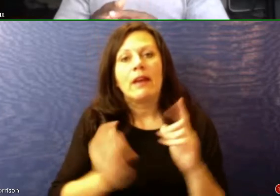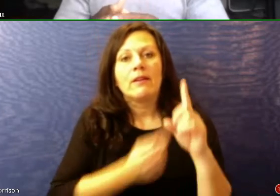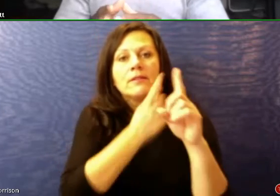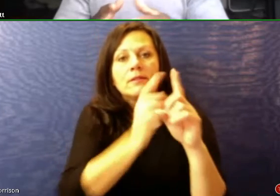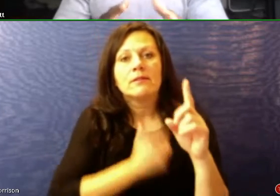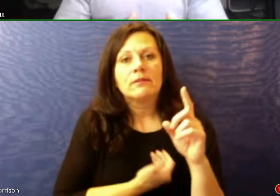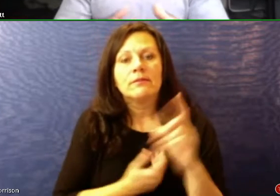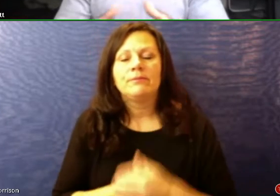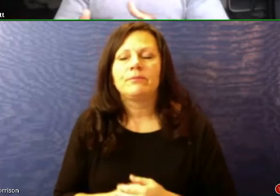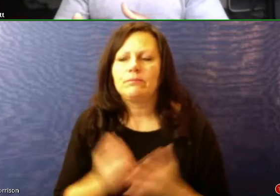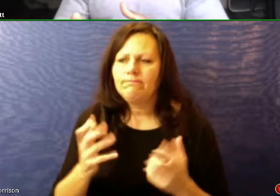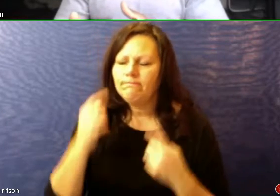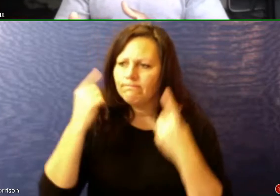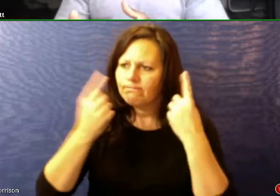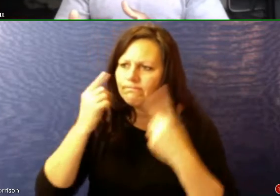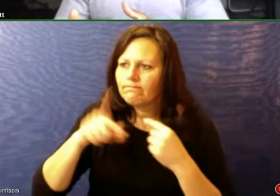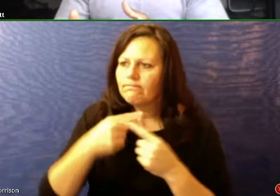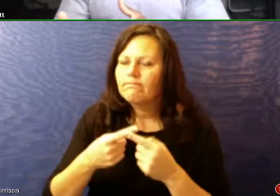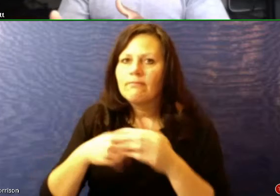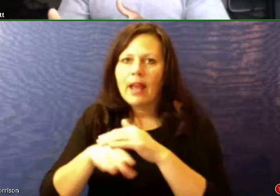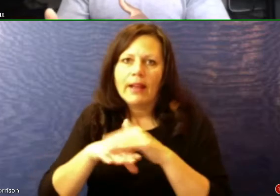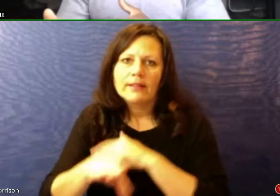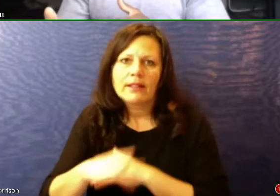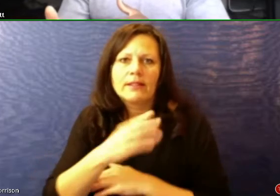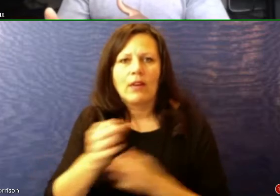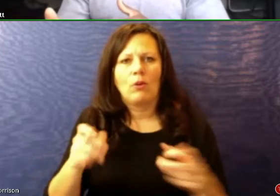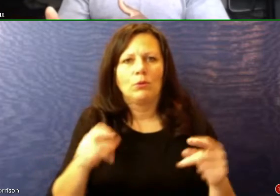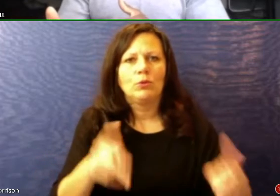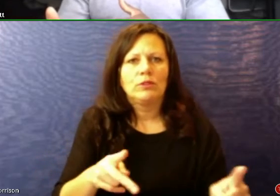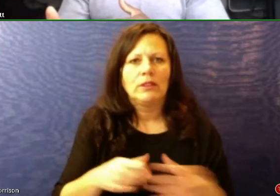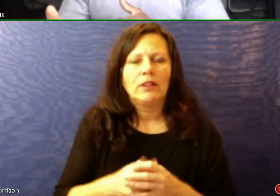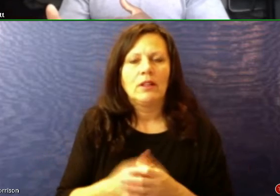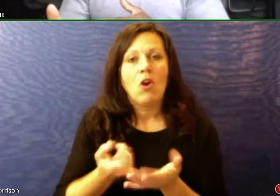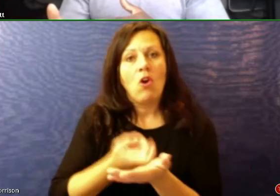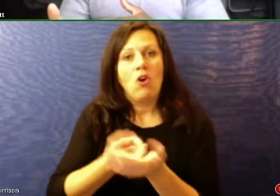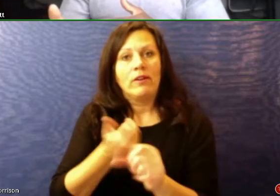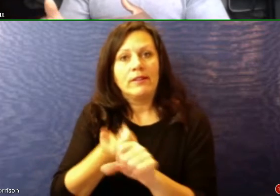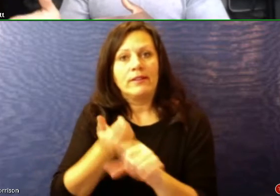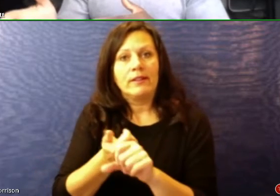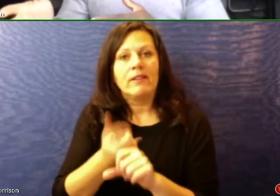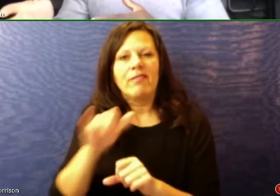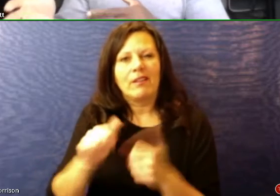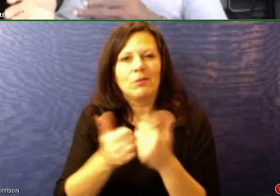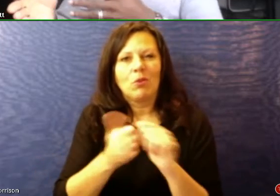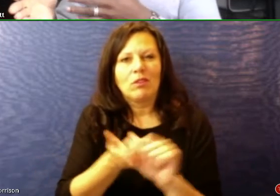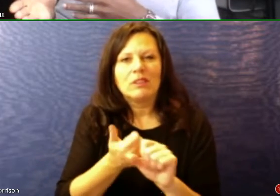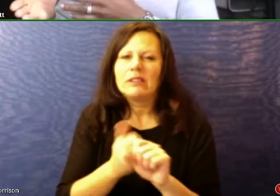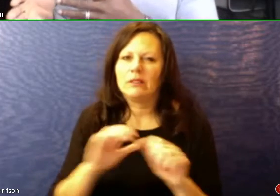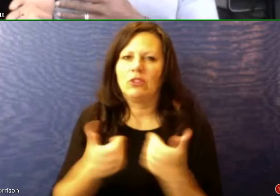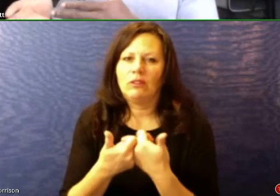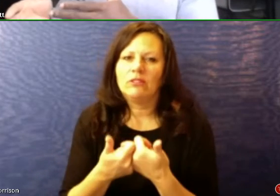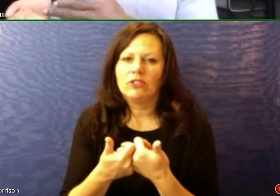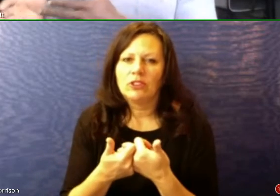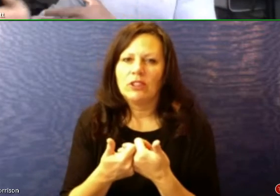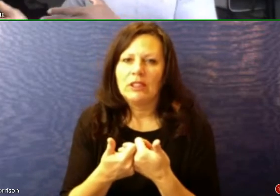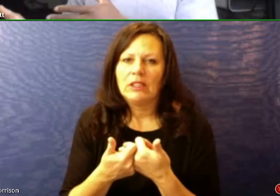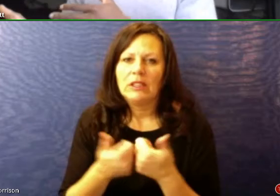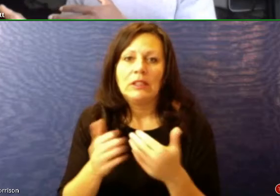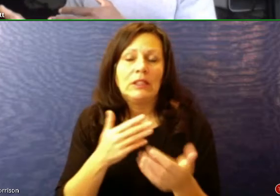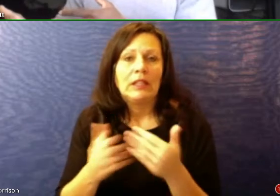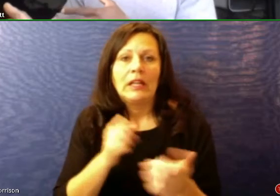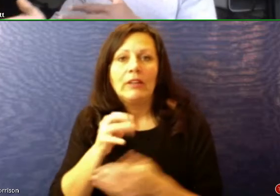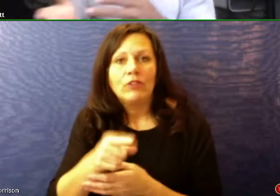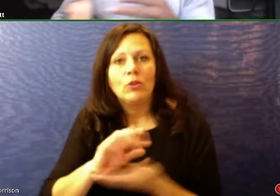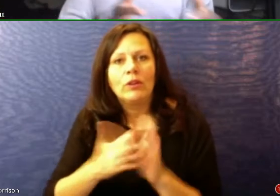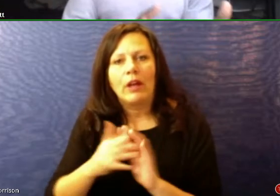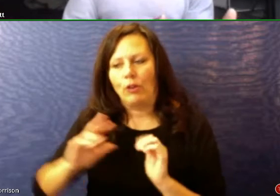just think about our access and opportunity. Hockey is a challenging sport, whether you have been the third